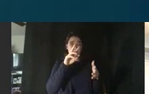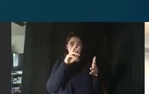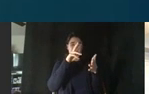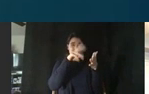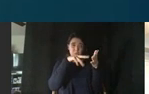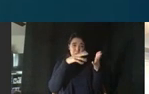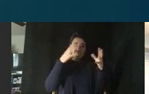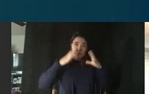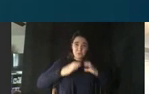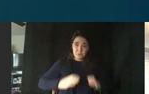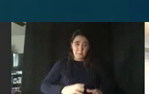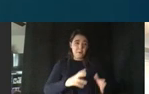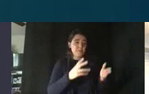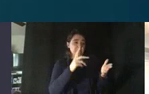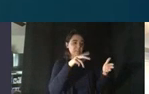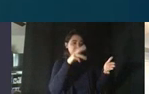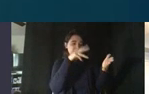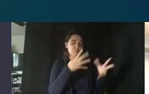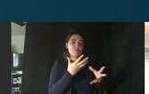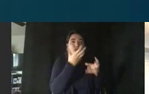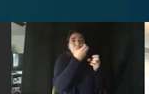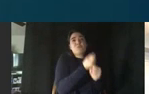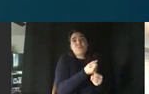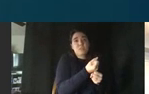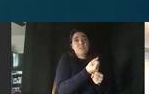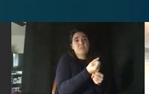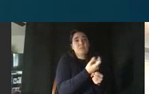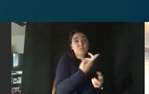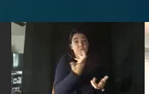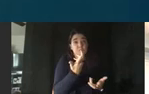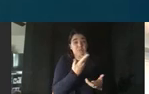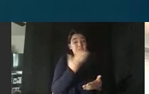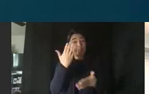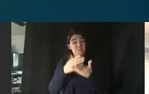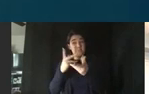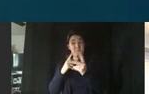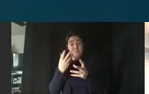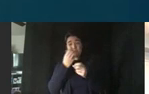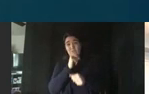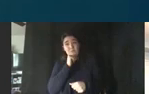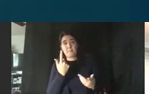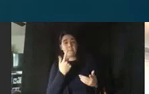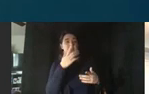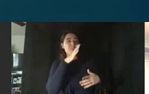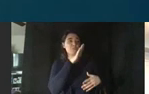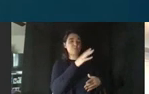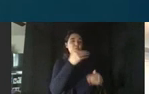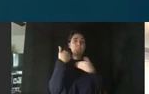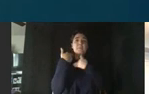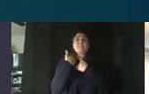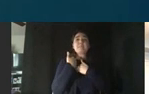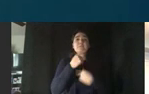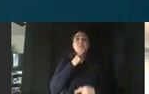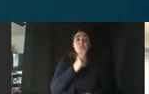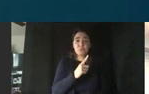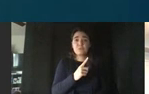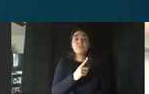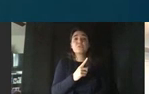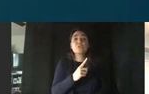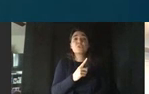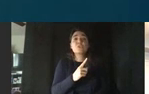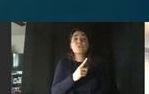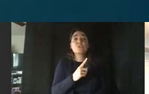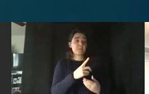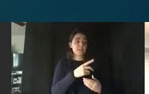not trust you and you're giving them the truth, but your responsibility is to be as truthful and as real as possible to your